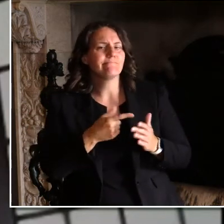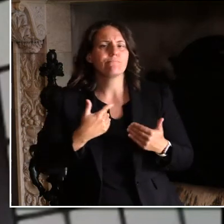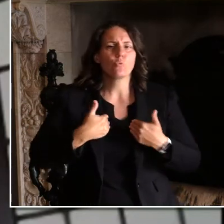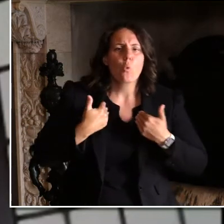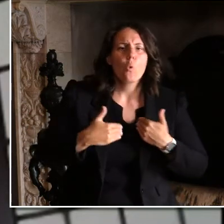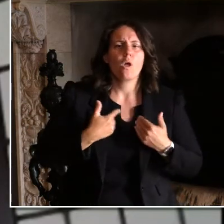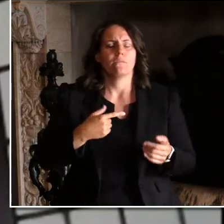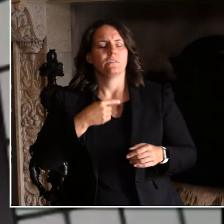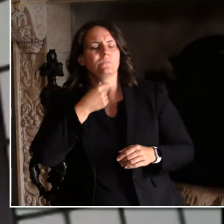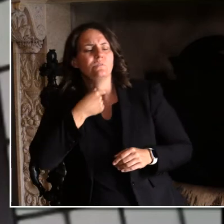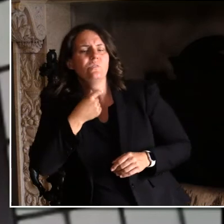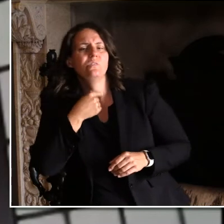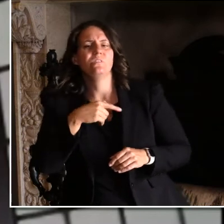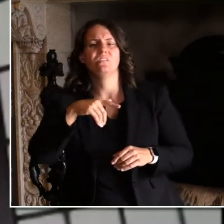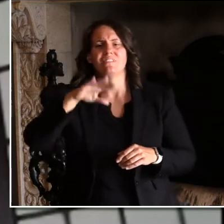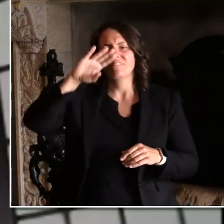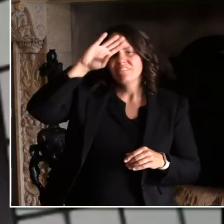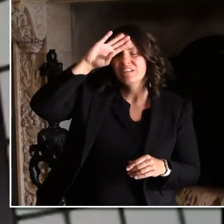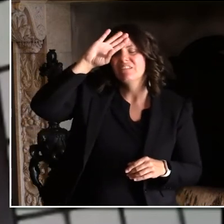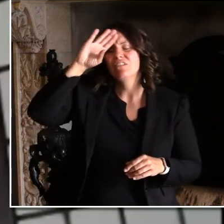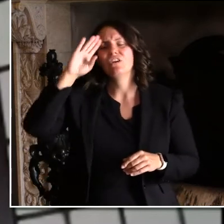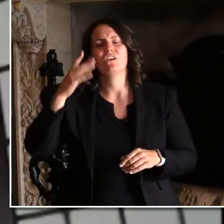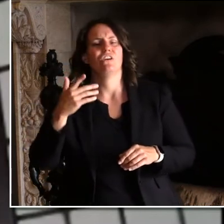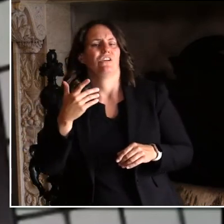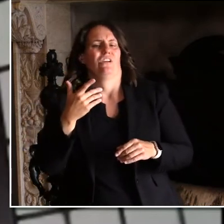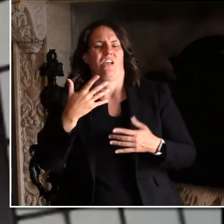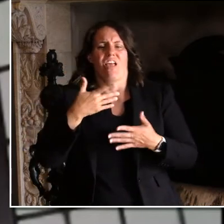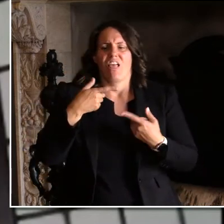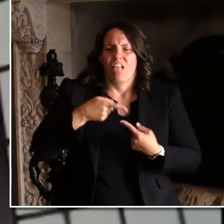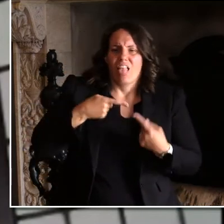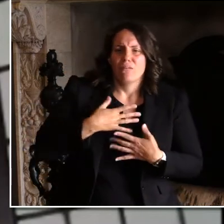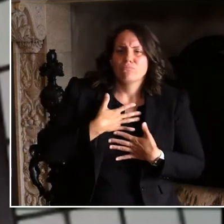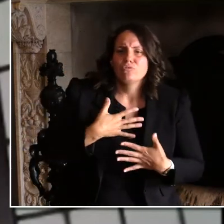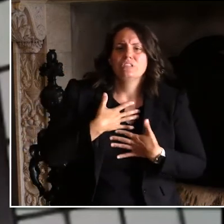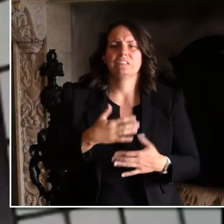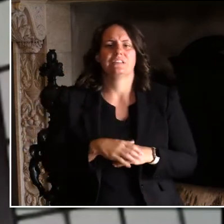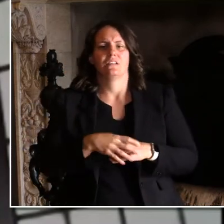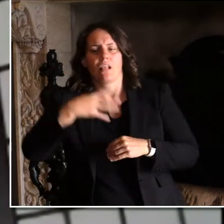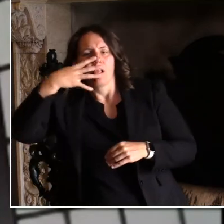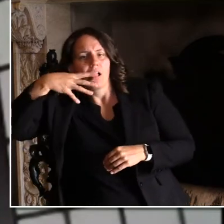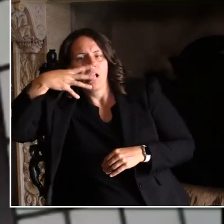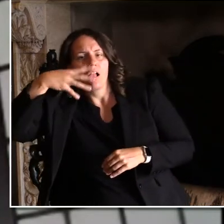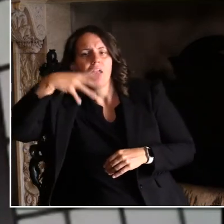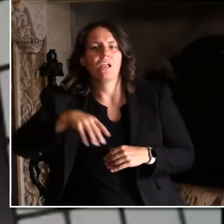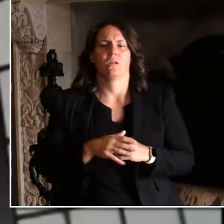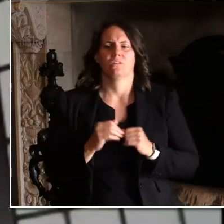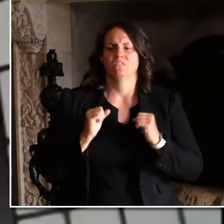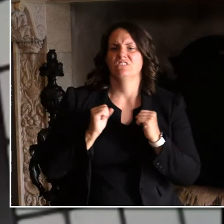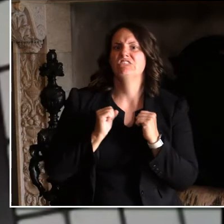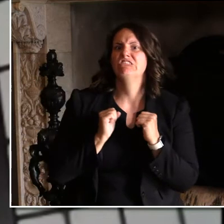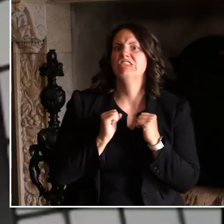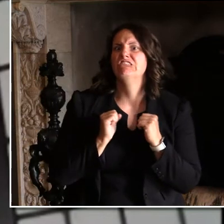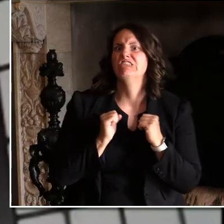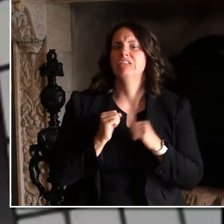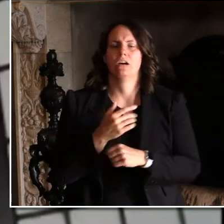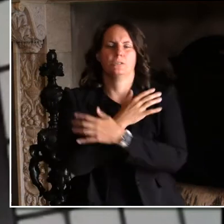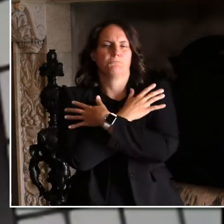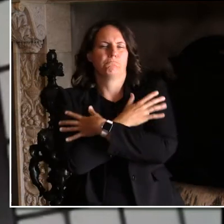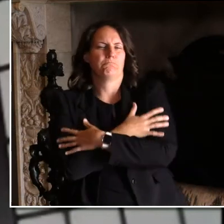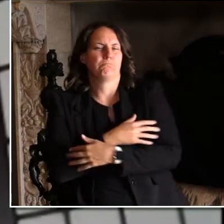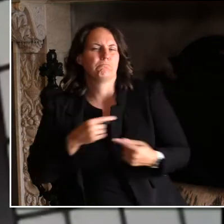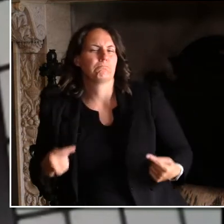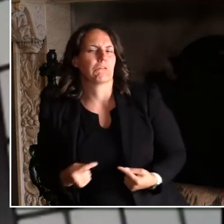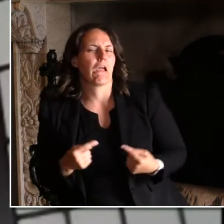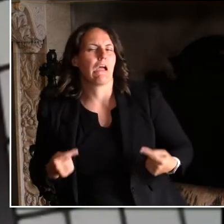breath, fever, chills, a sore throat, runny nose, muscle pain, headache, and the new loss